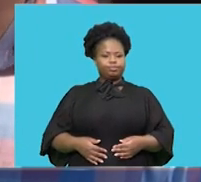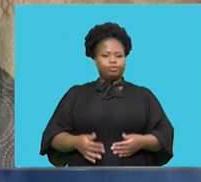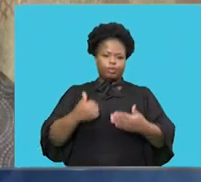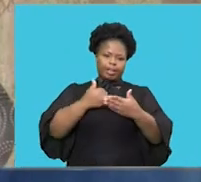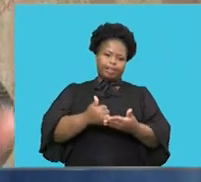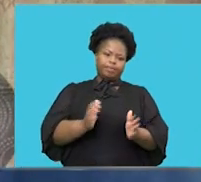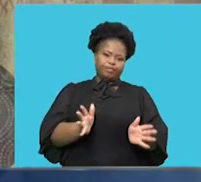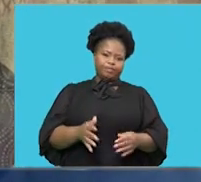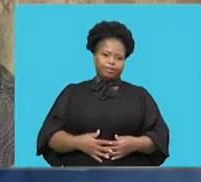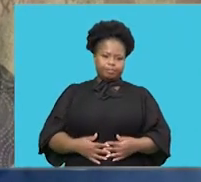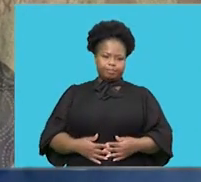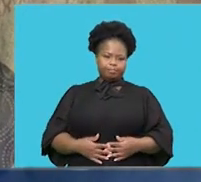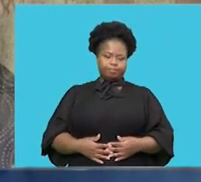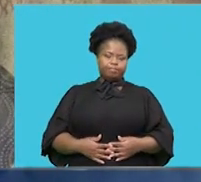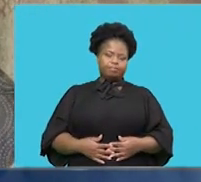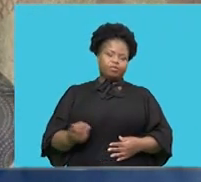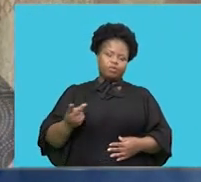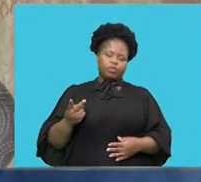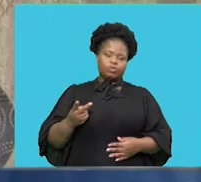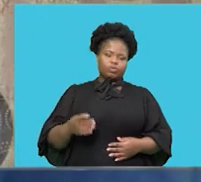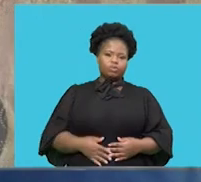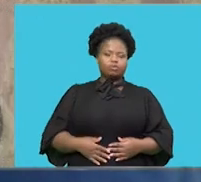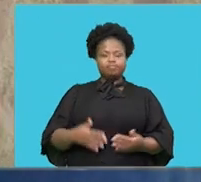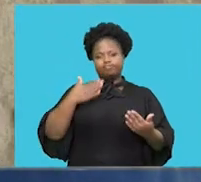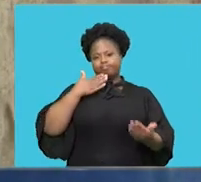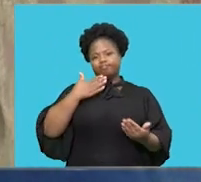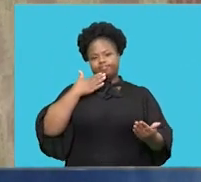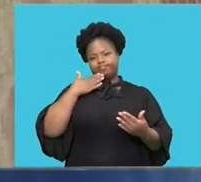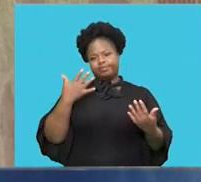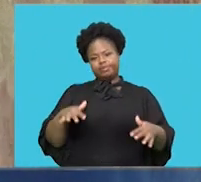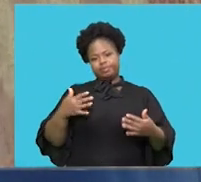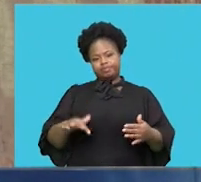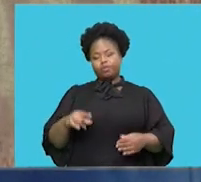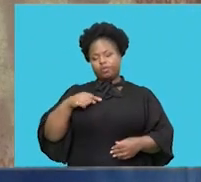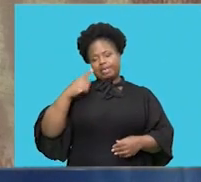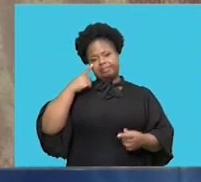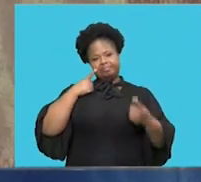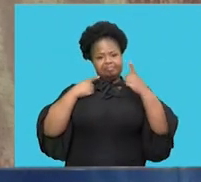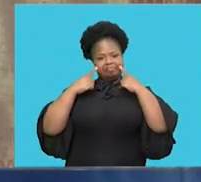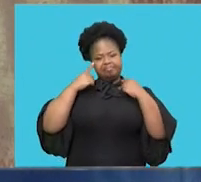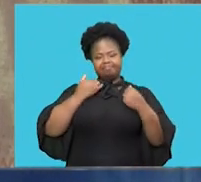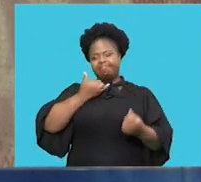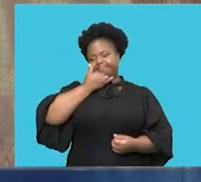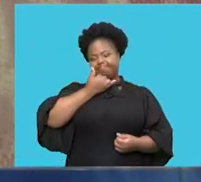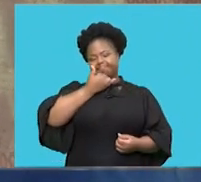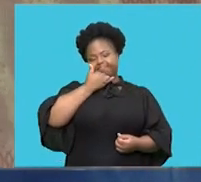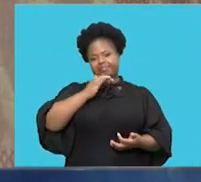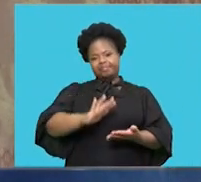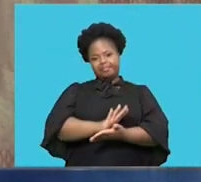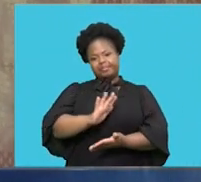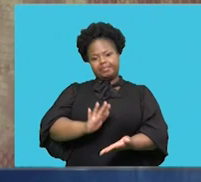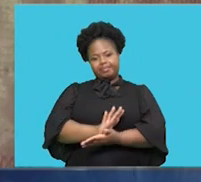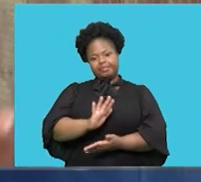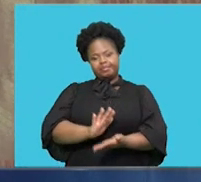assisting her. Ha ho mantswe a fetang teboho jwalo ka ho bona dikeledi tsa lethabo di keleketla marameng